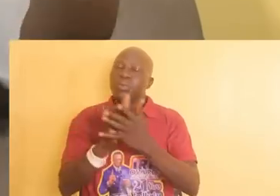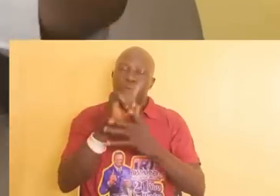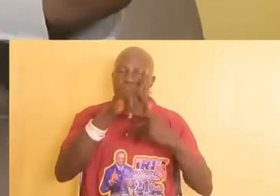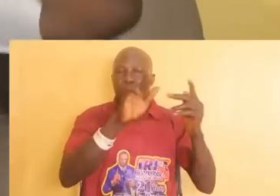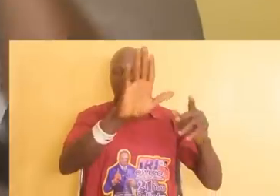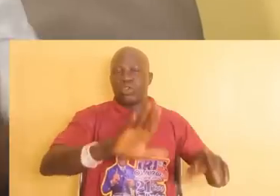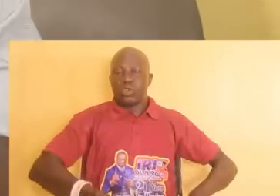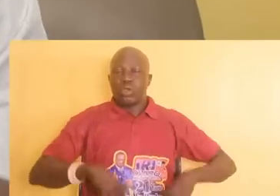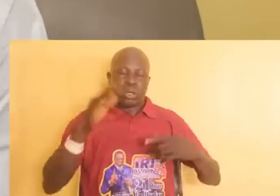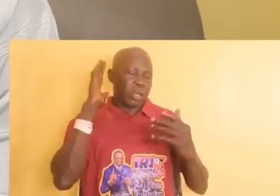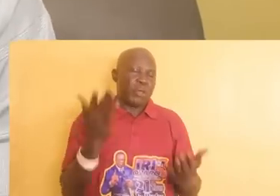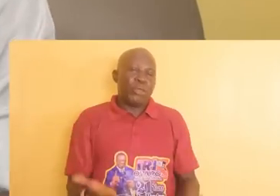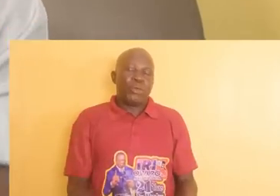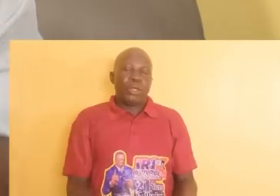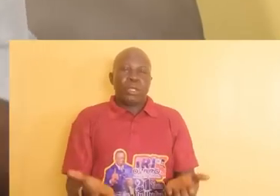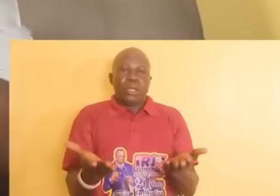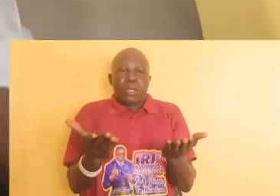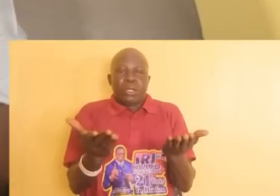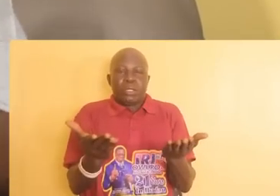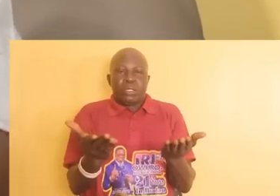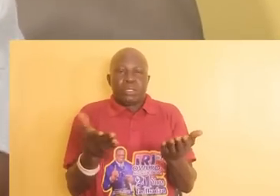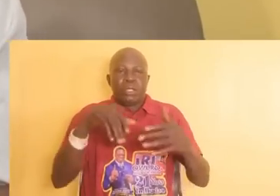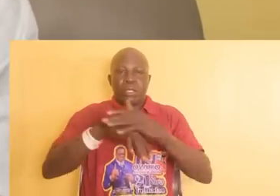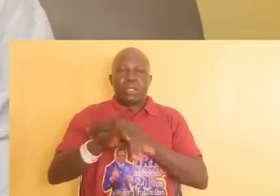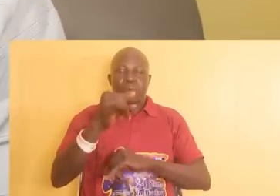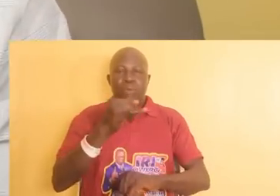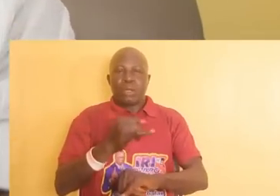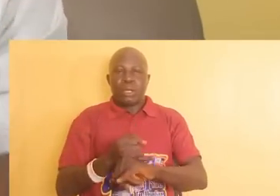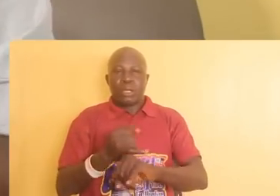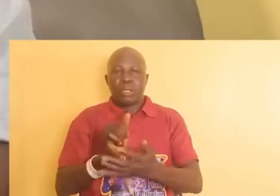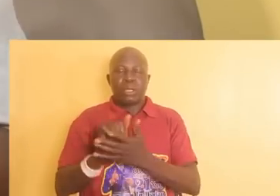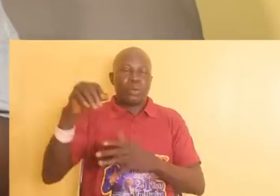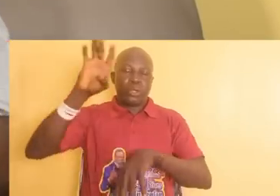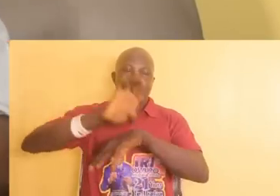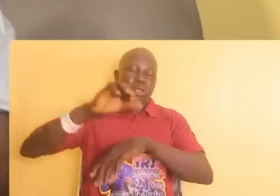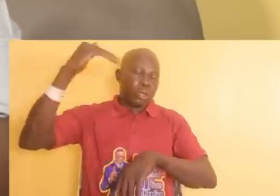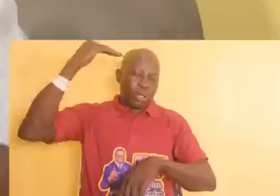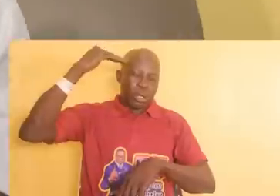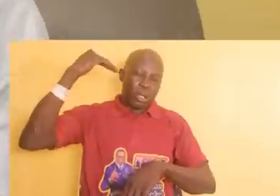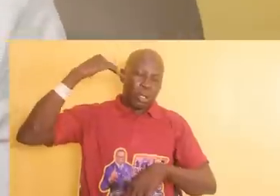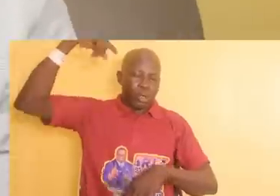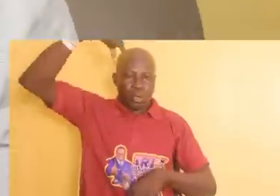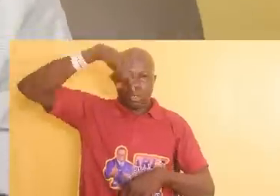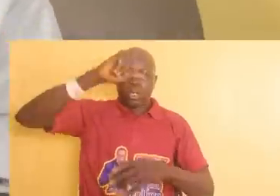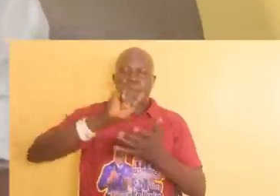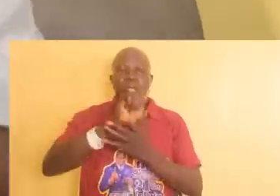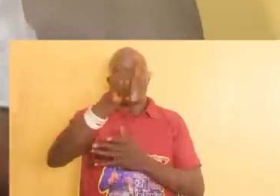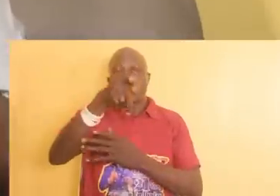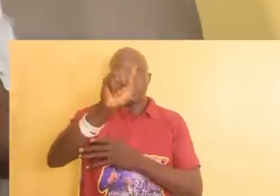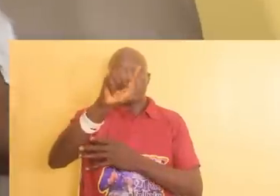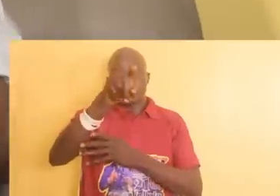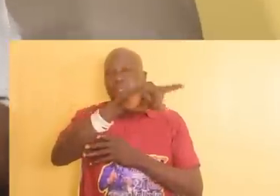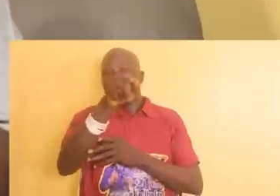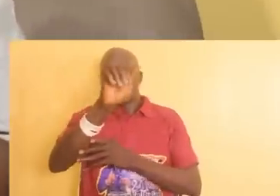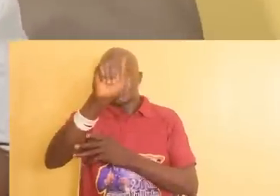I lay my DJ. Amen. Love will rise. Lay Lubano. Lay Ekota. Apata. Apete.